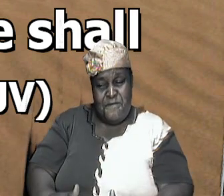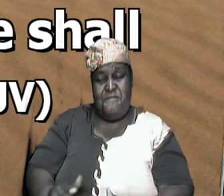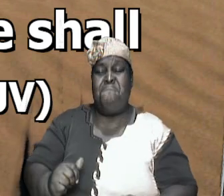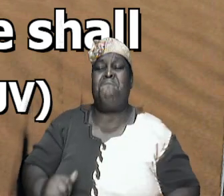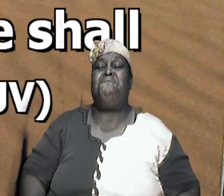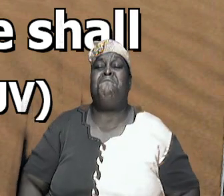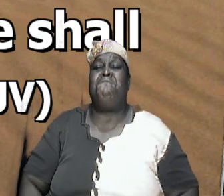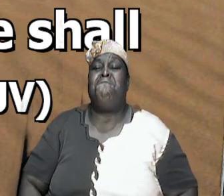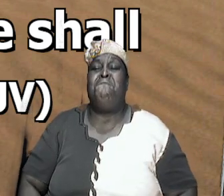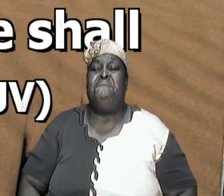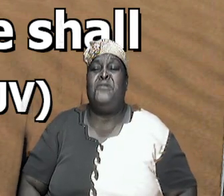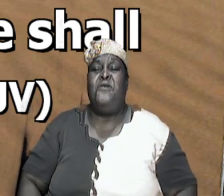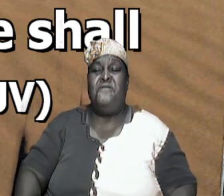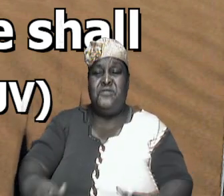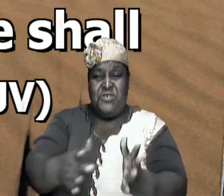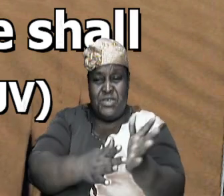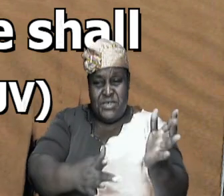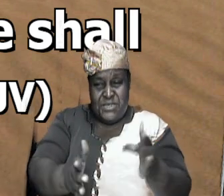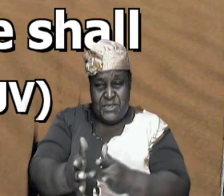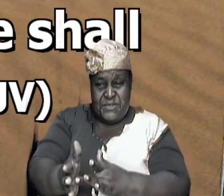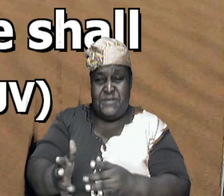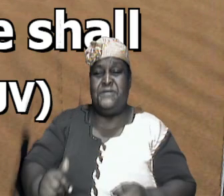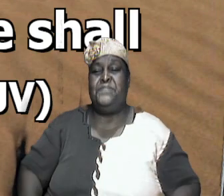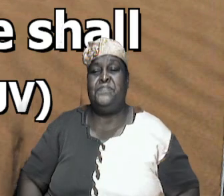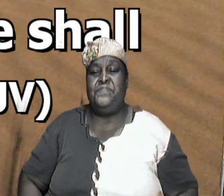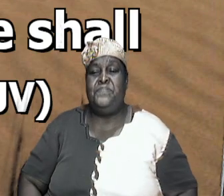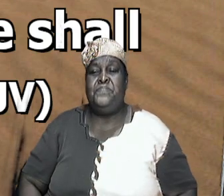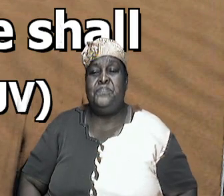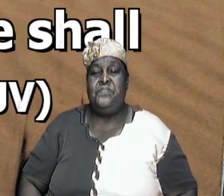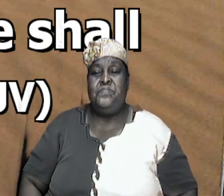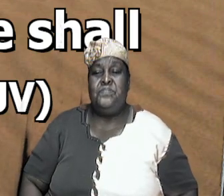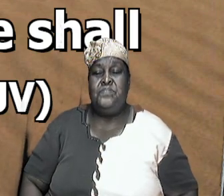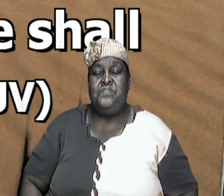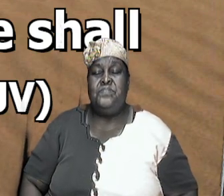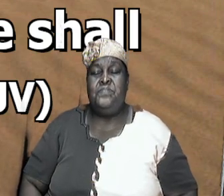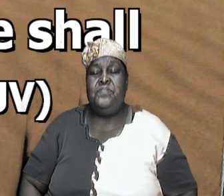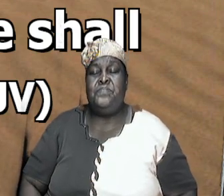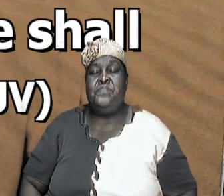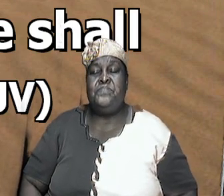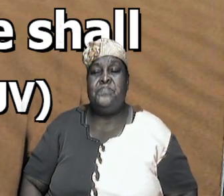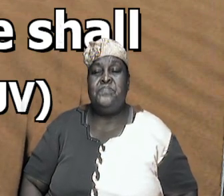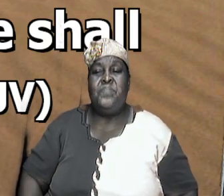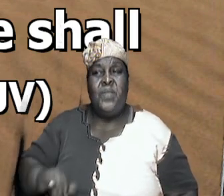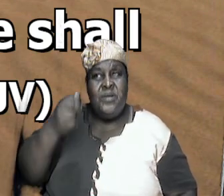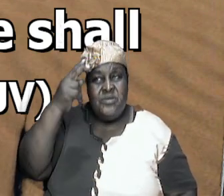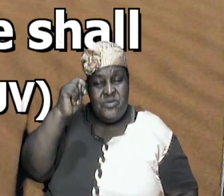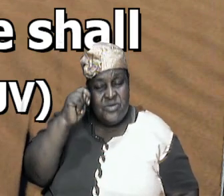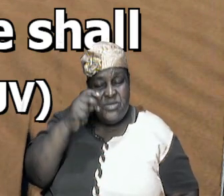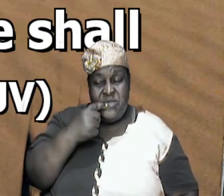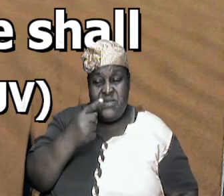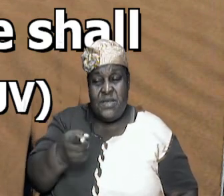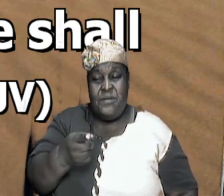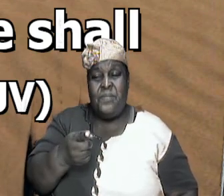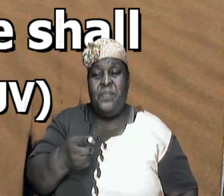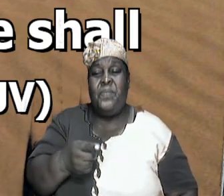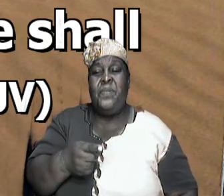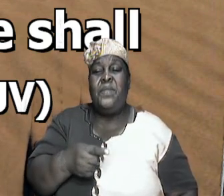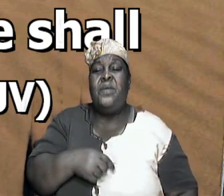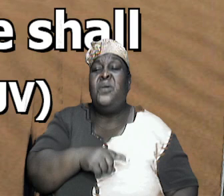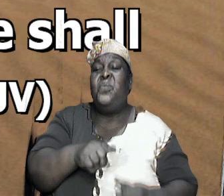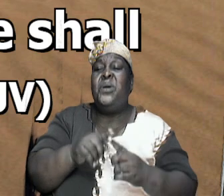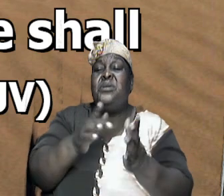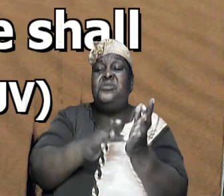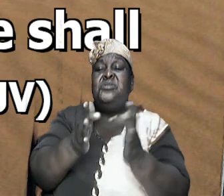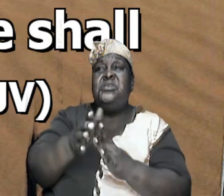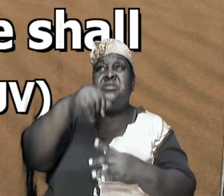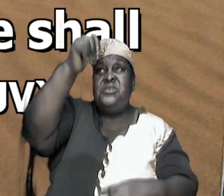Christ, you know, one that who is like Christ. So here, John is saying that when the Lord